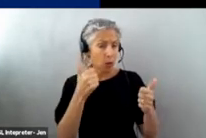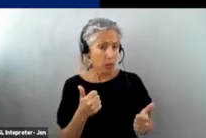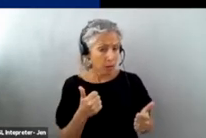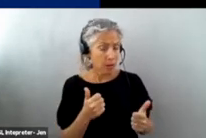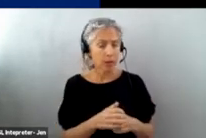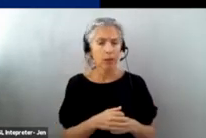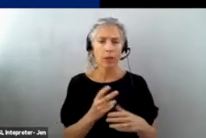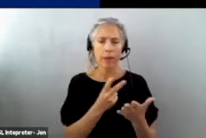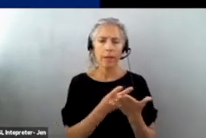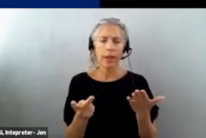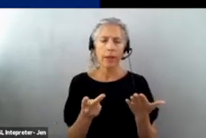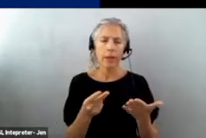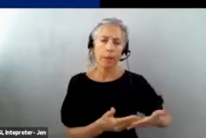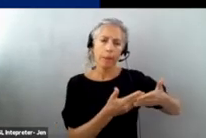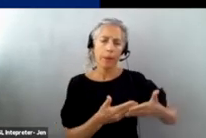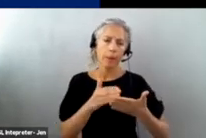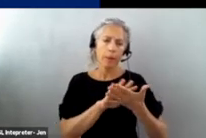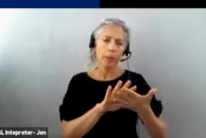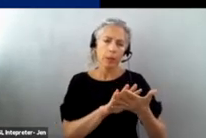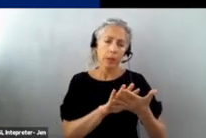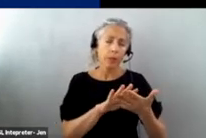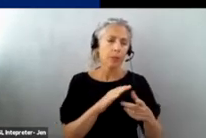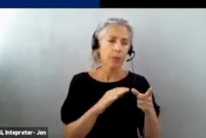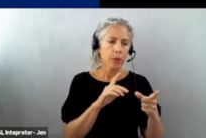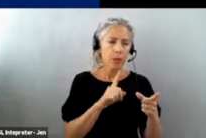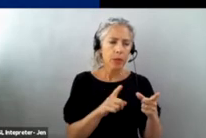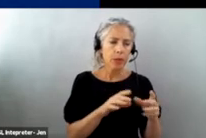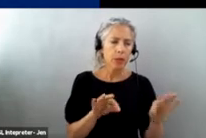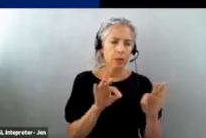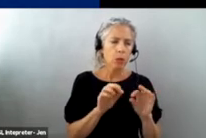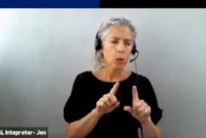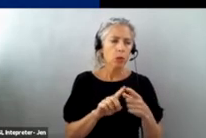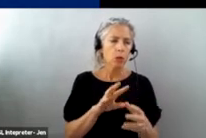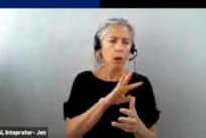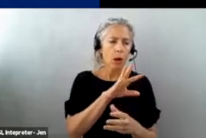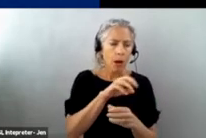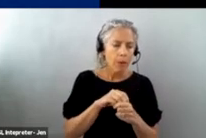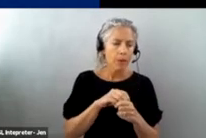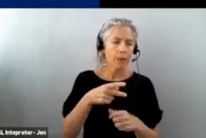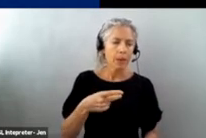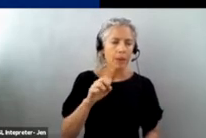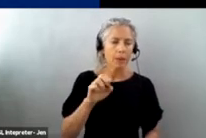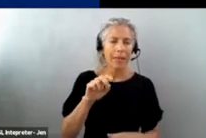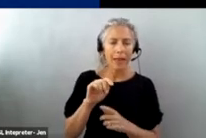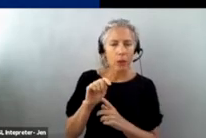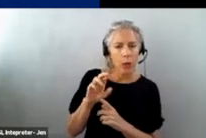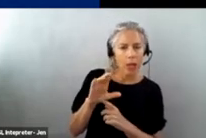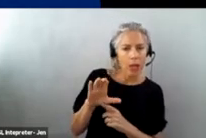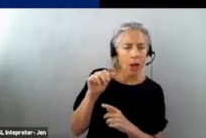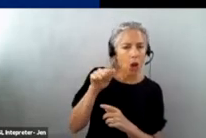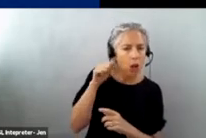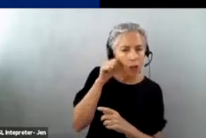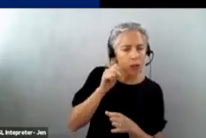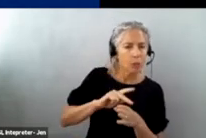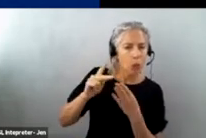they failed the newborn hearing screening, that they really go to a comprehensive pediatric, you know, audiology